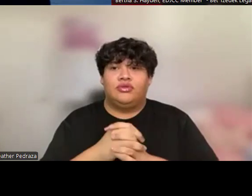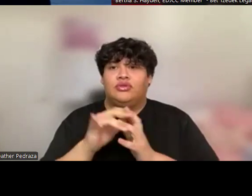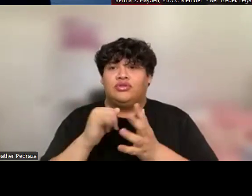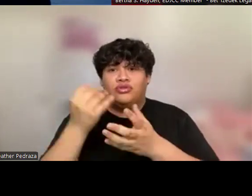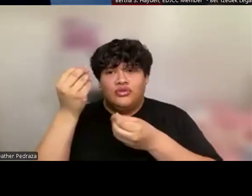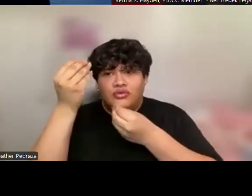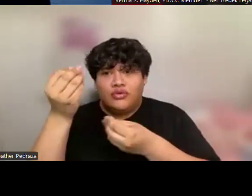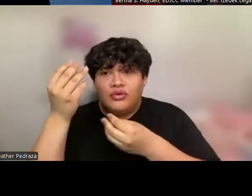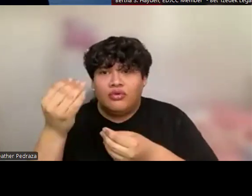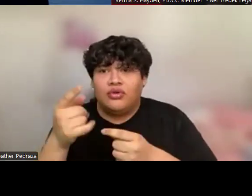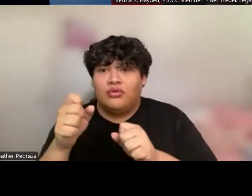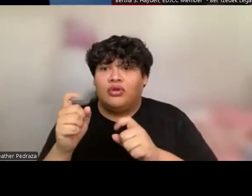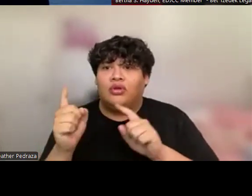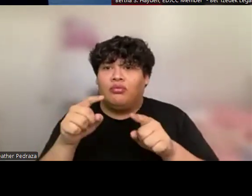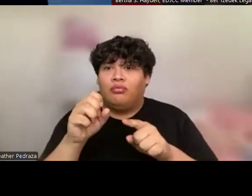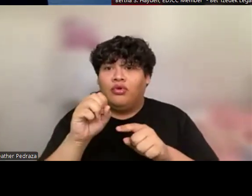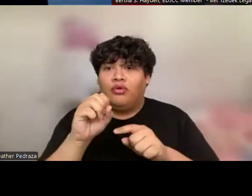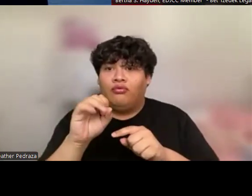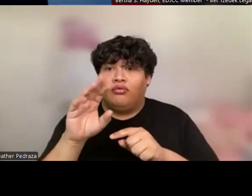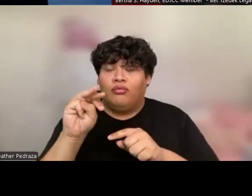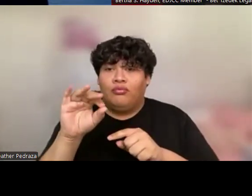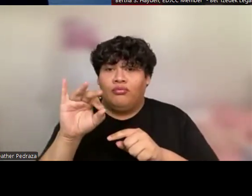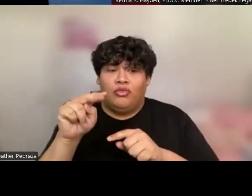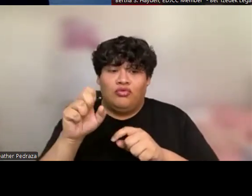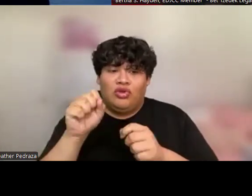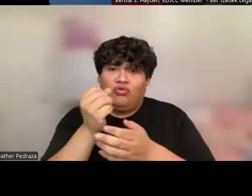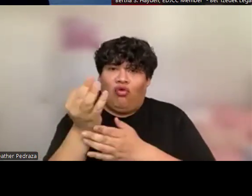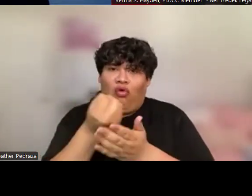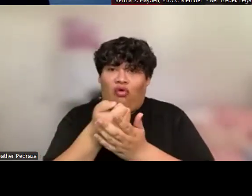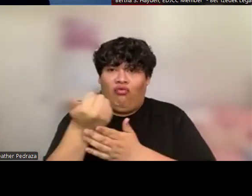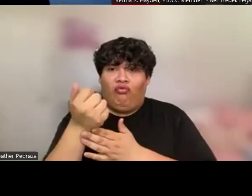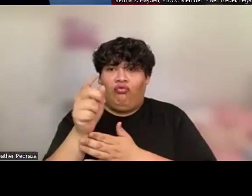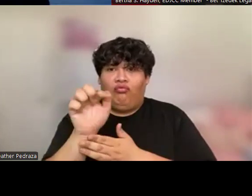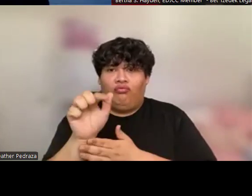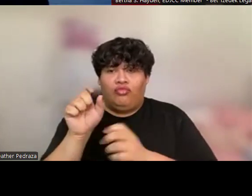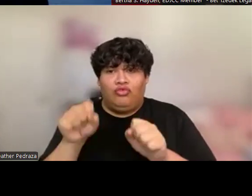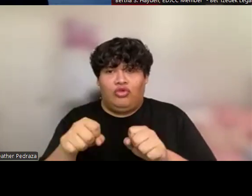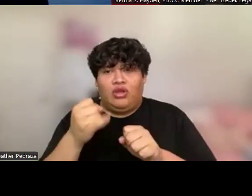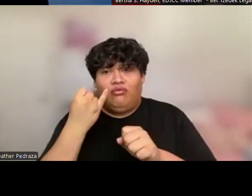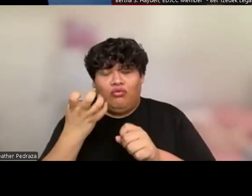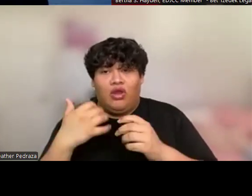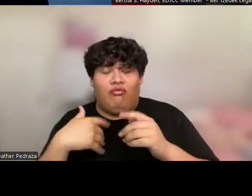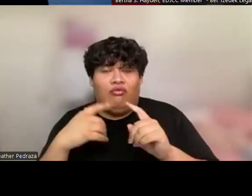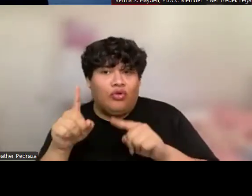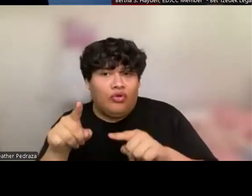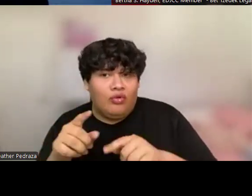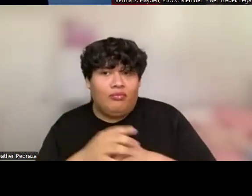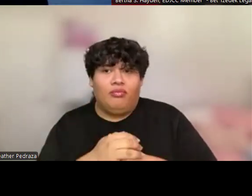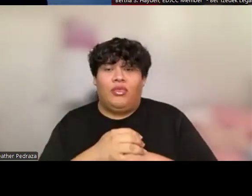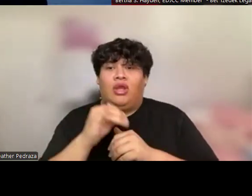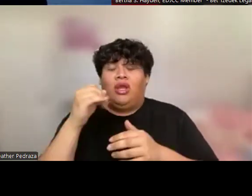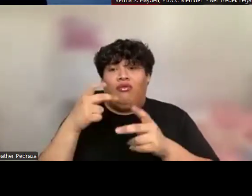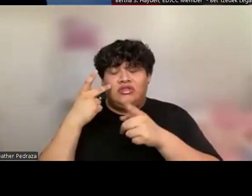you can come off of mute if you'd like to make a comment or raise your hand. In the meantime, I would just like to share some of the comments that have been placed in the